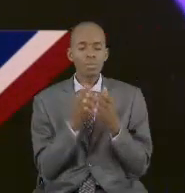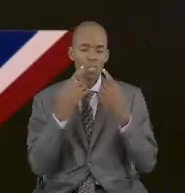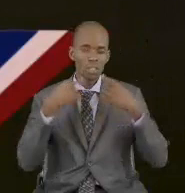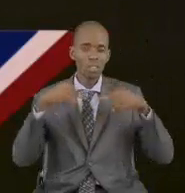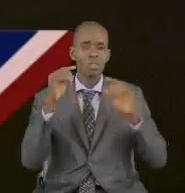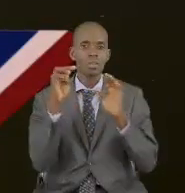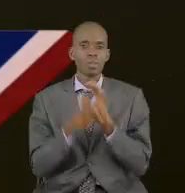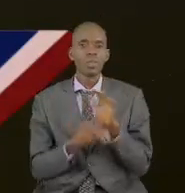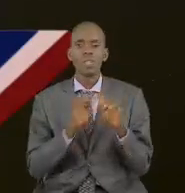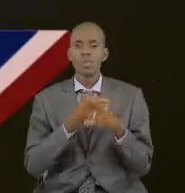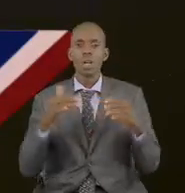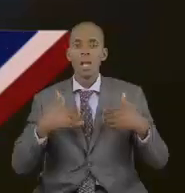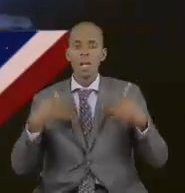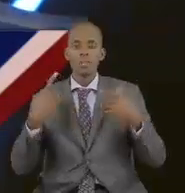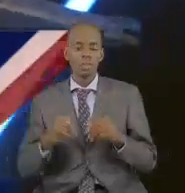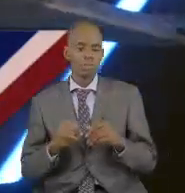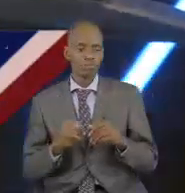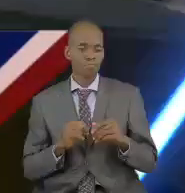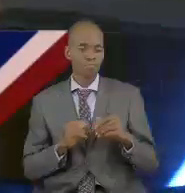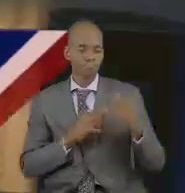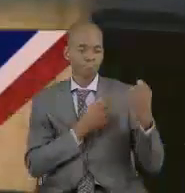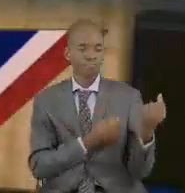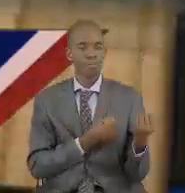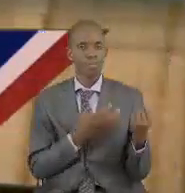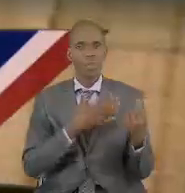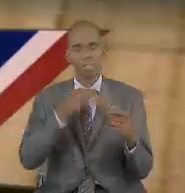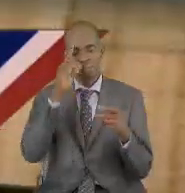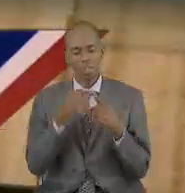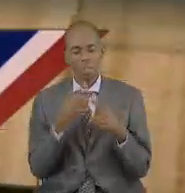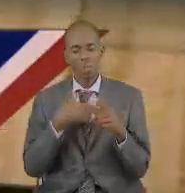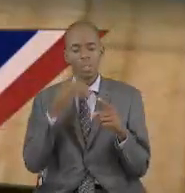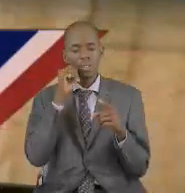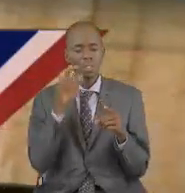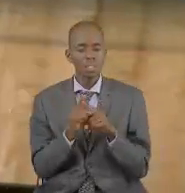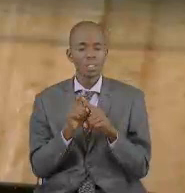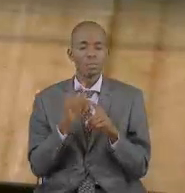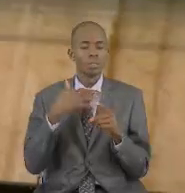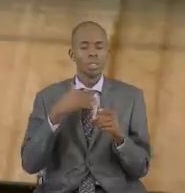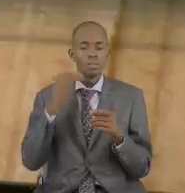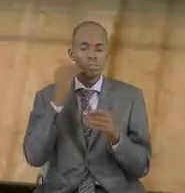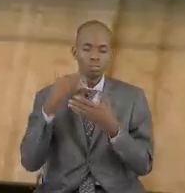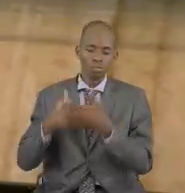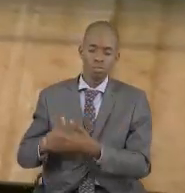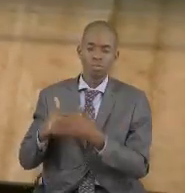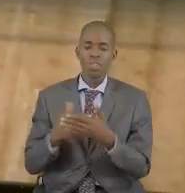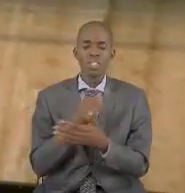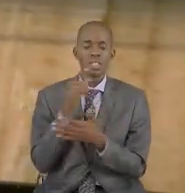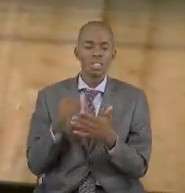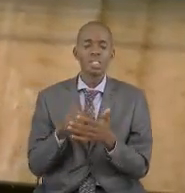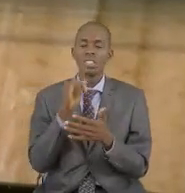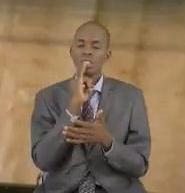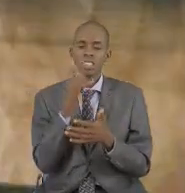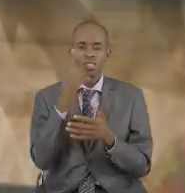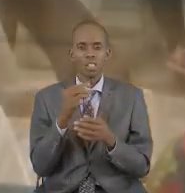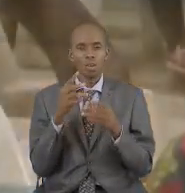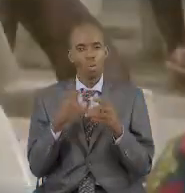say, my brother, my sister, my friend, my neighbor, this is the way, this is the expectation.